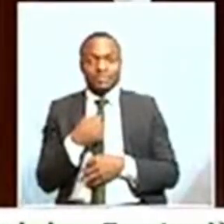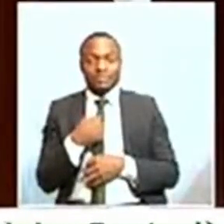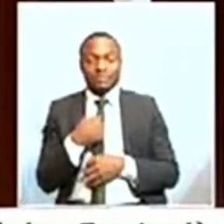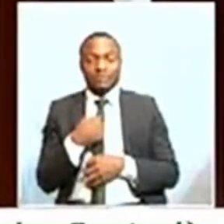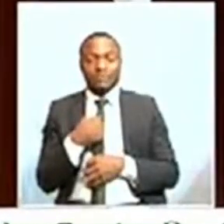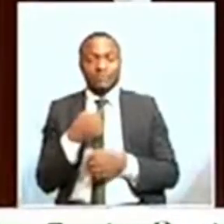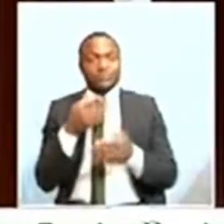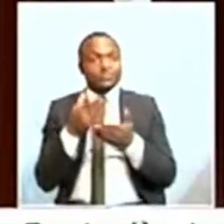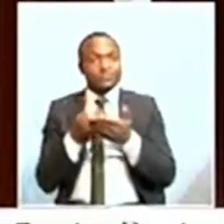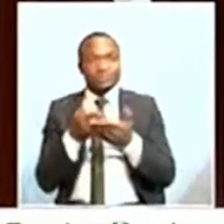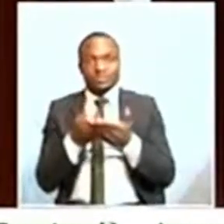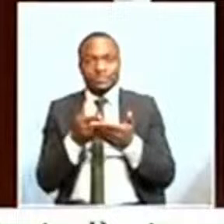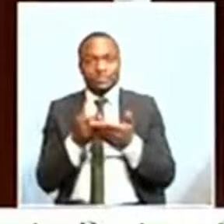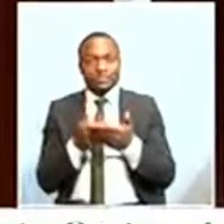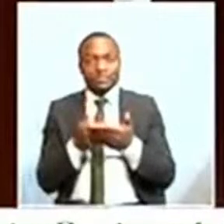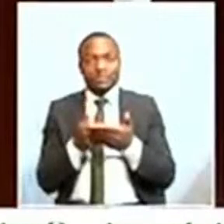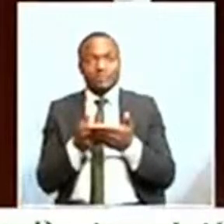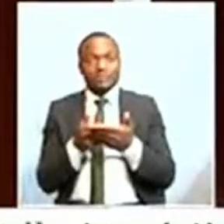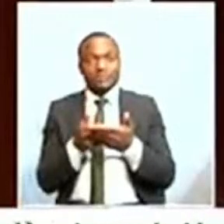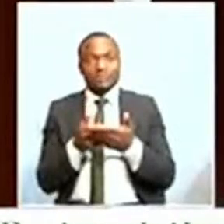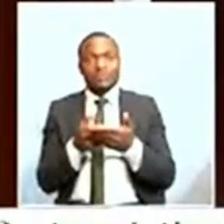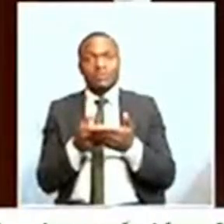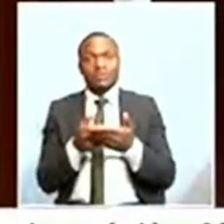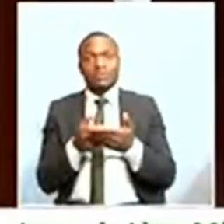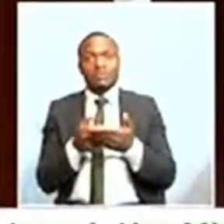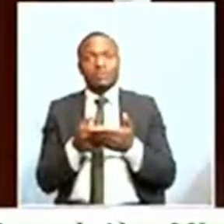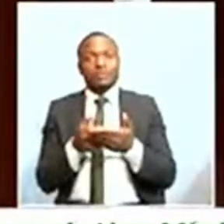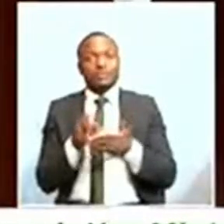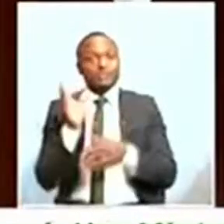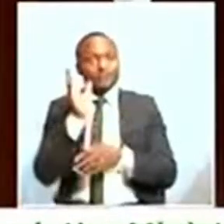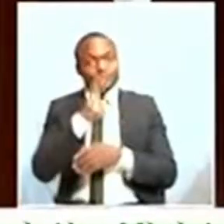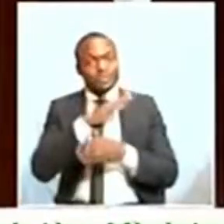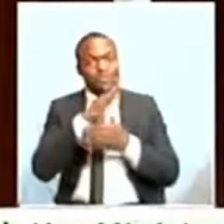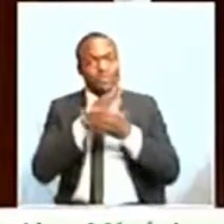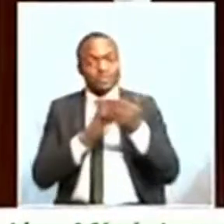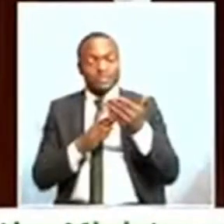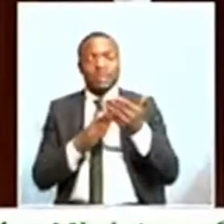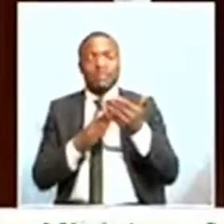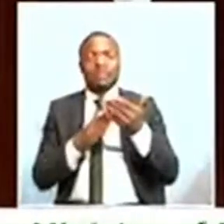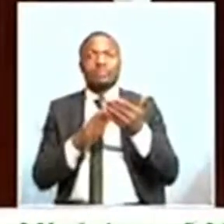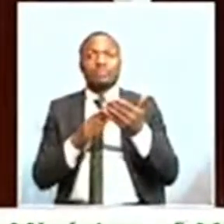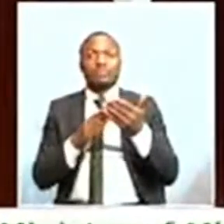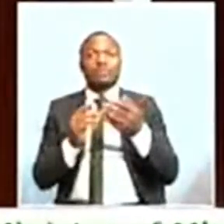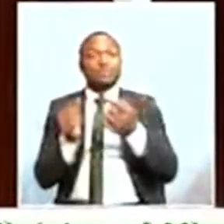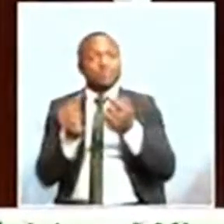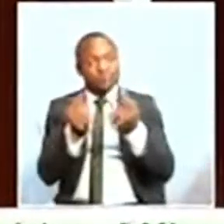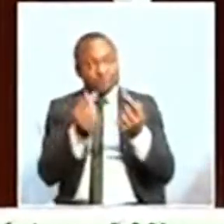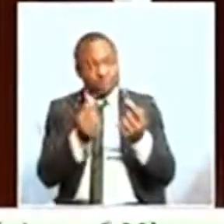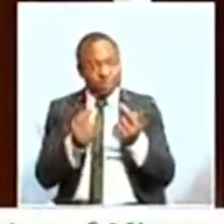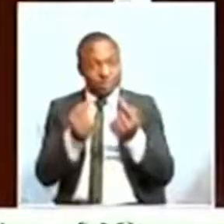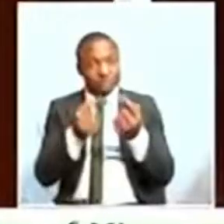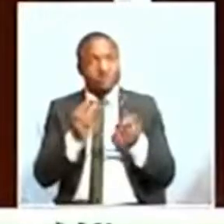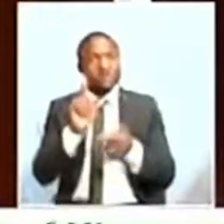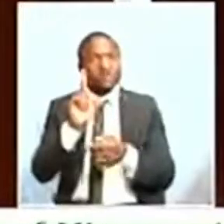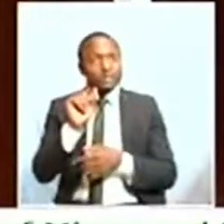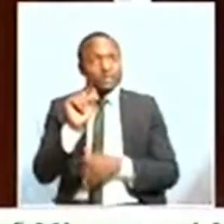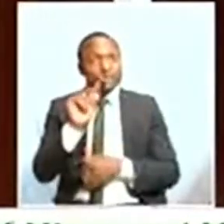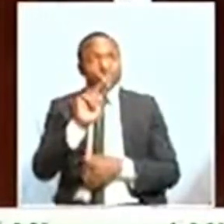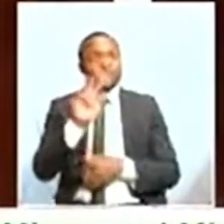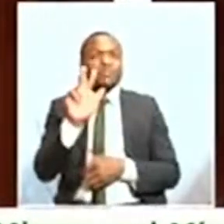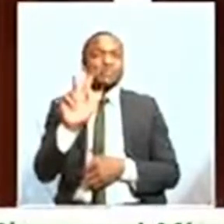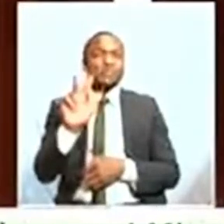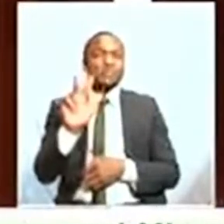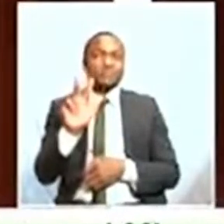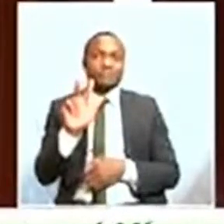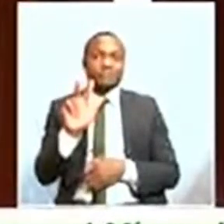by some event because, as you have heard, it is the 2023.